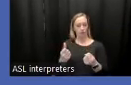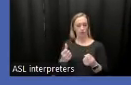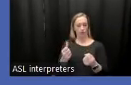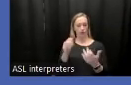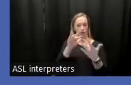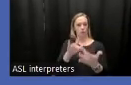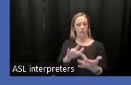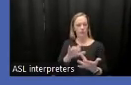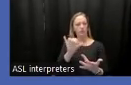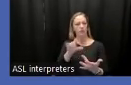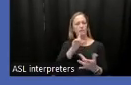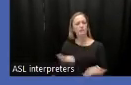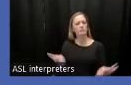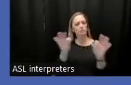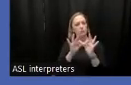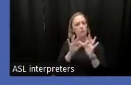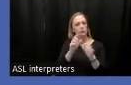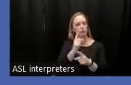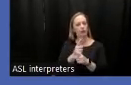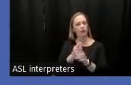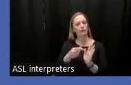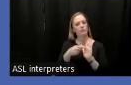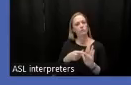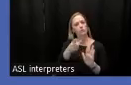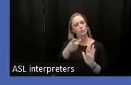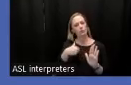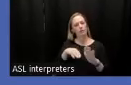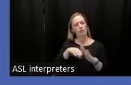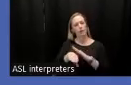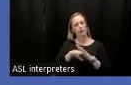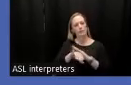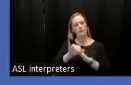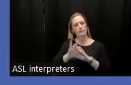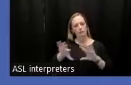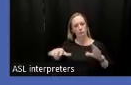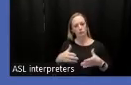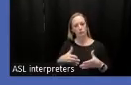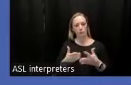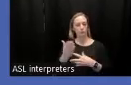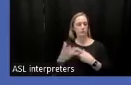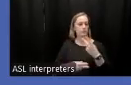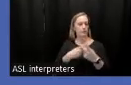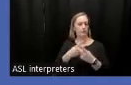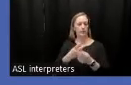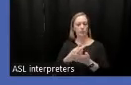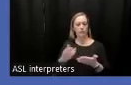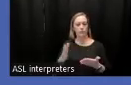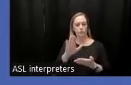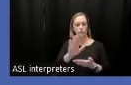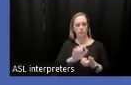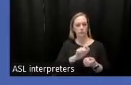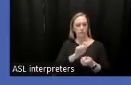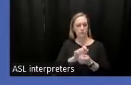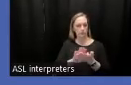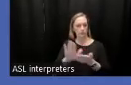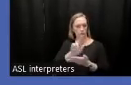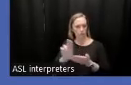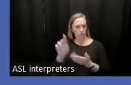right? To show that you have access to that population through some resource at your particular institution or something like